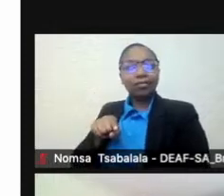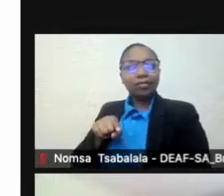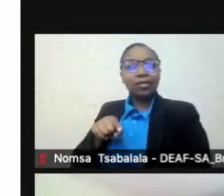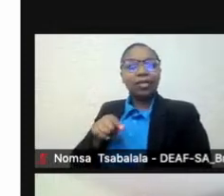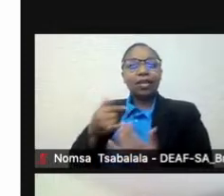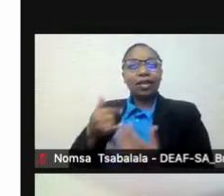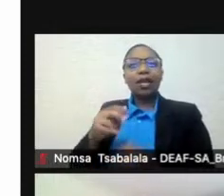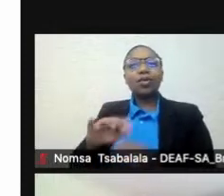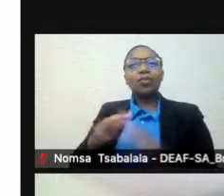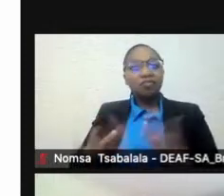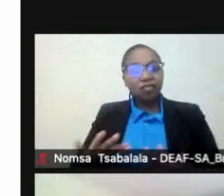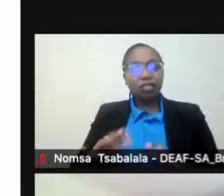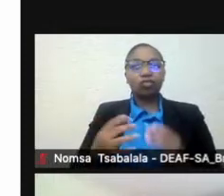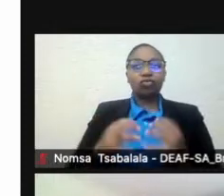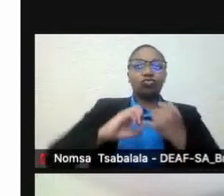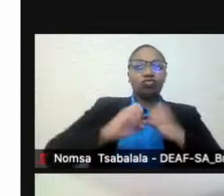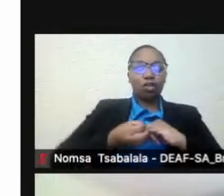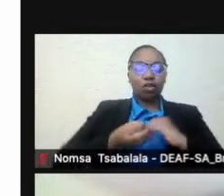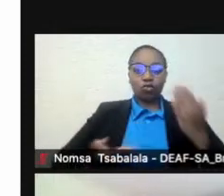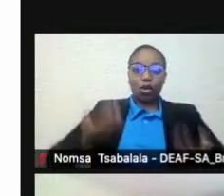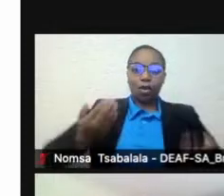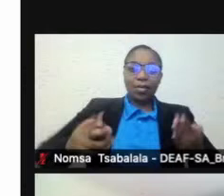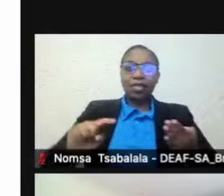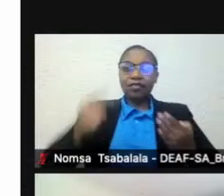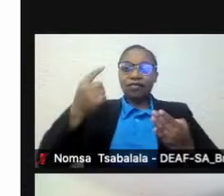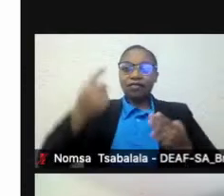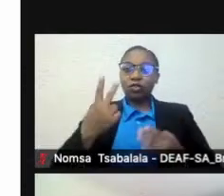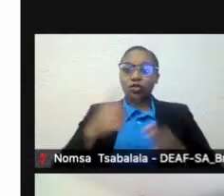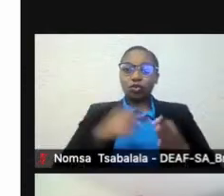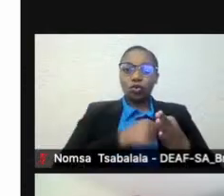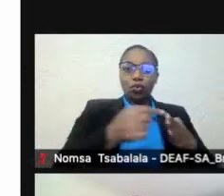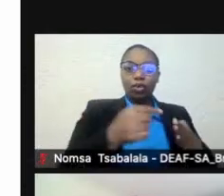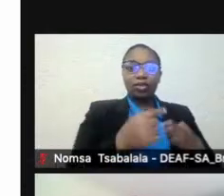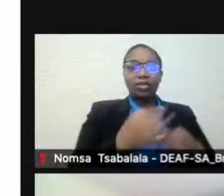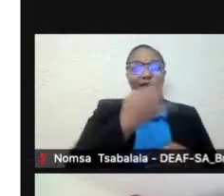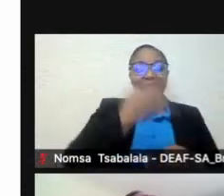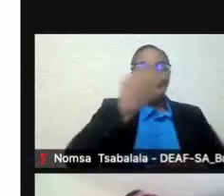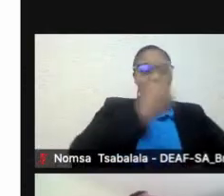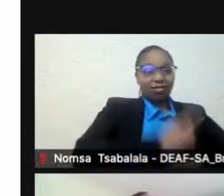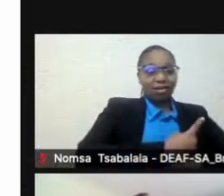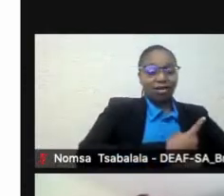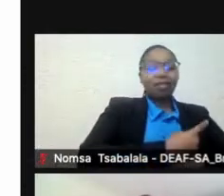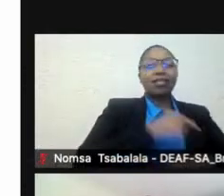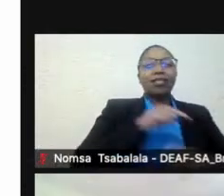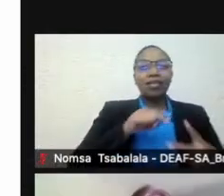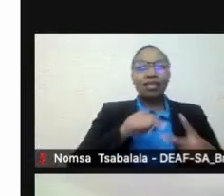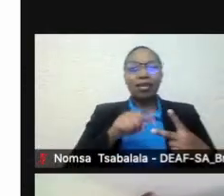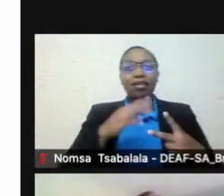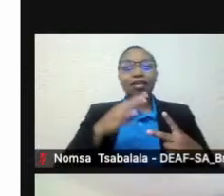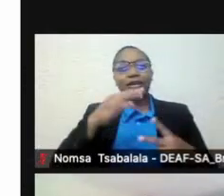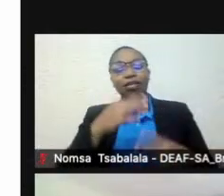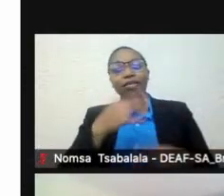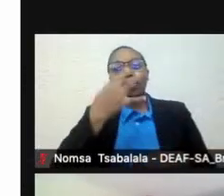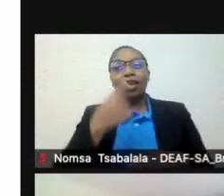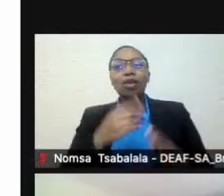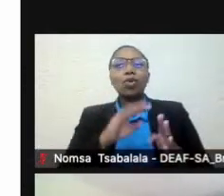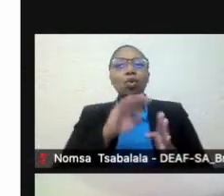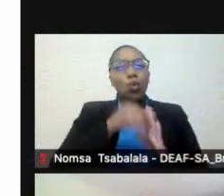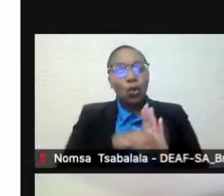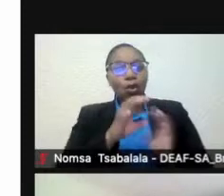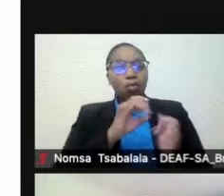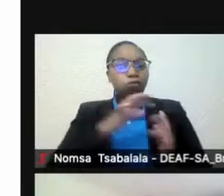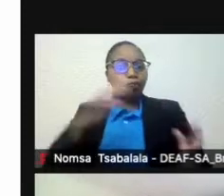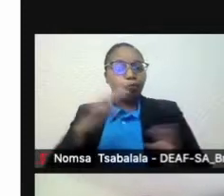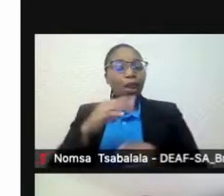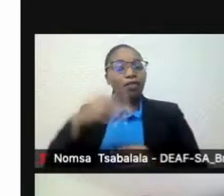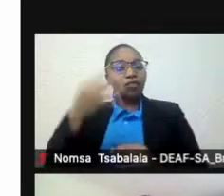third wave and the first 2 weeks of this fourth wave in terms of the number of admissions by age group. And so what you can see in